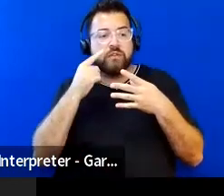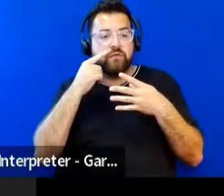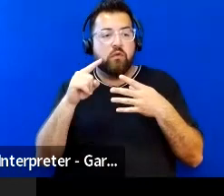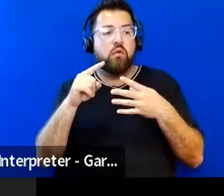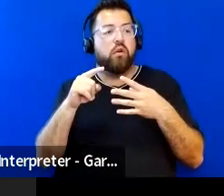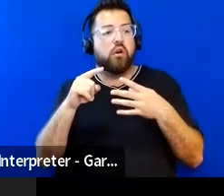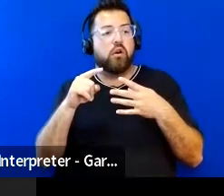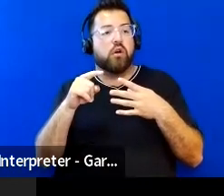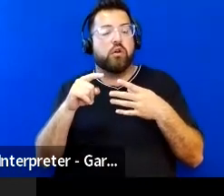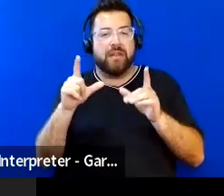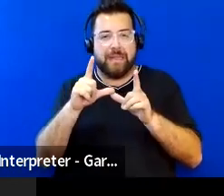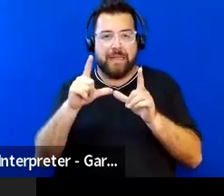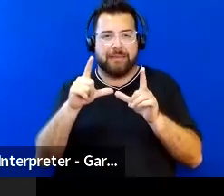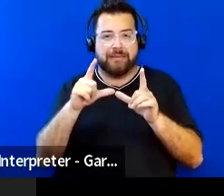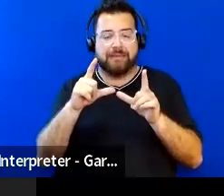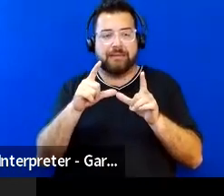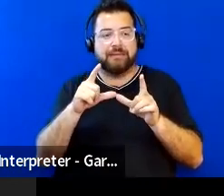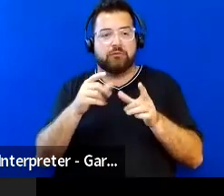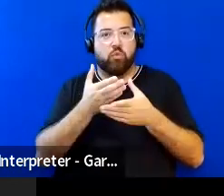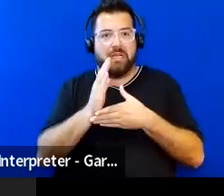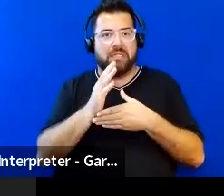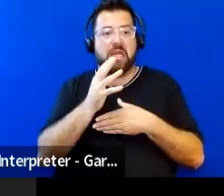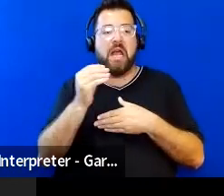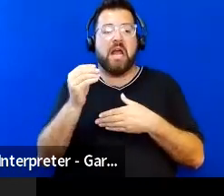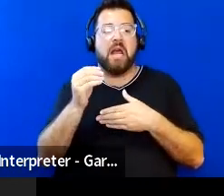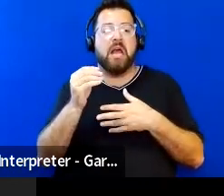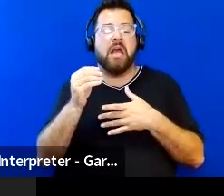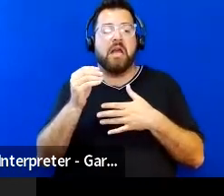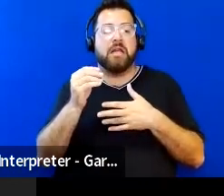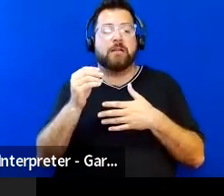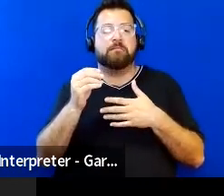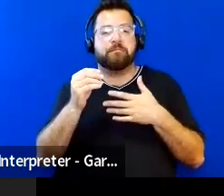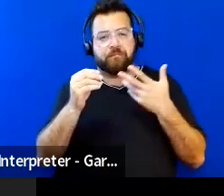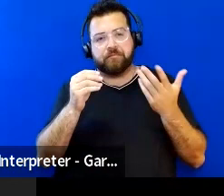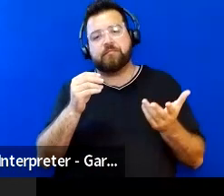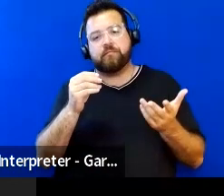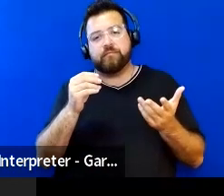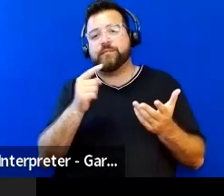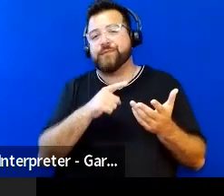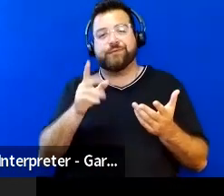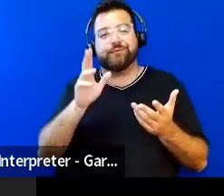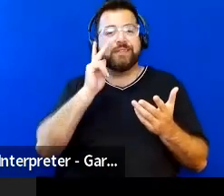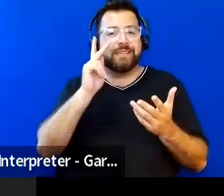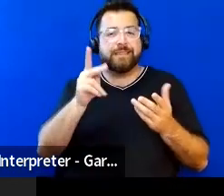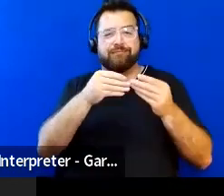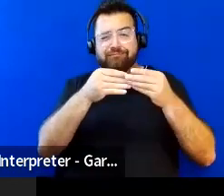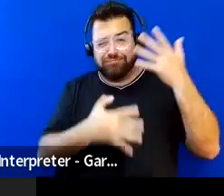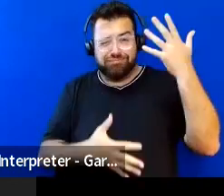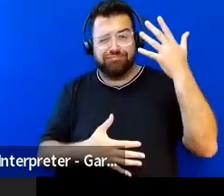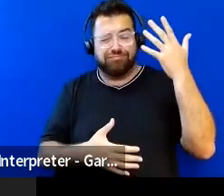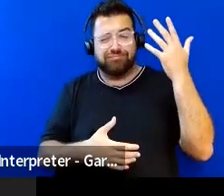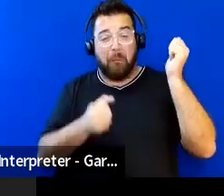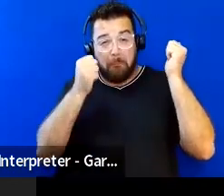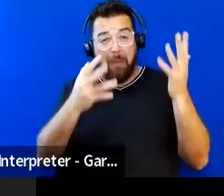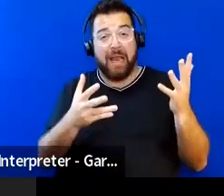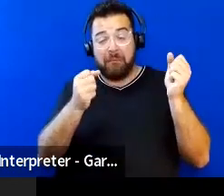the license, and then you'll get hundreds of thousands of hits. So you